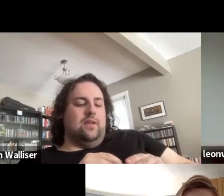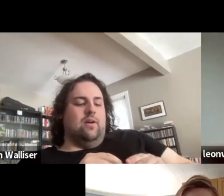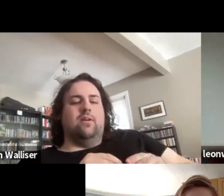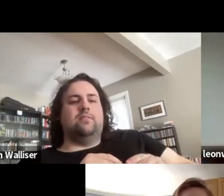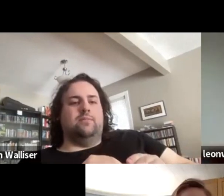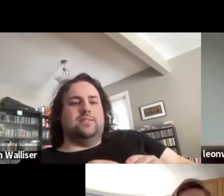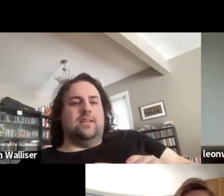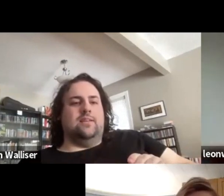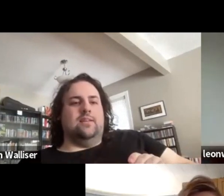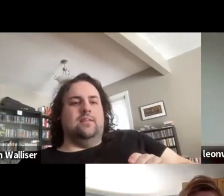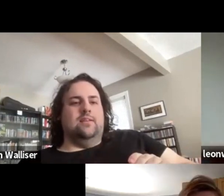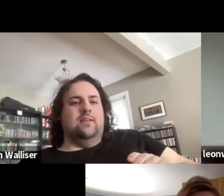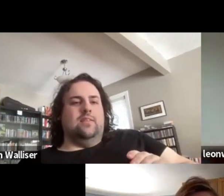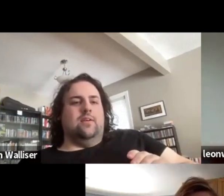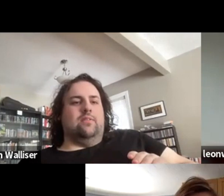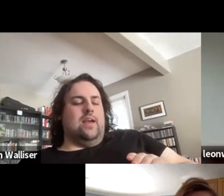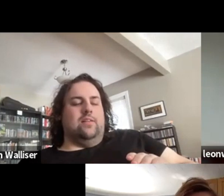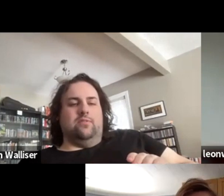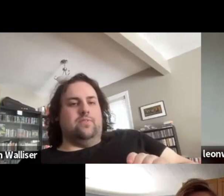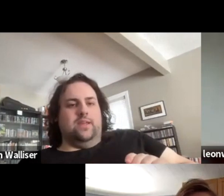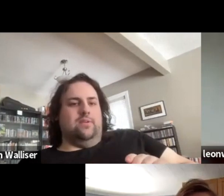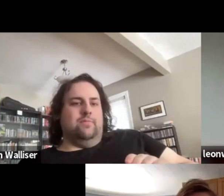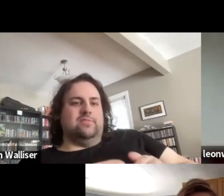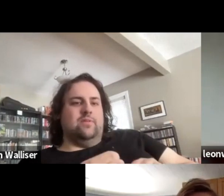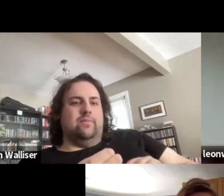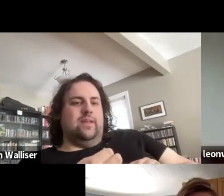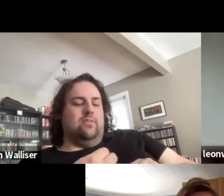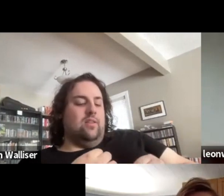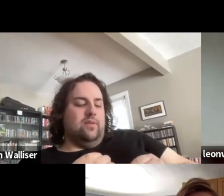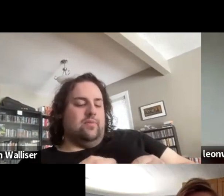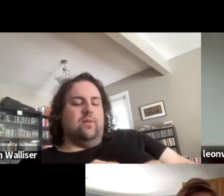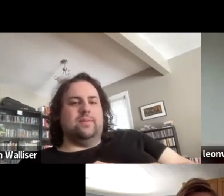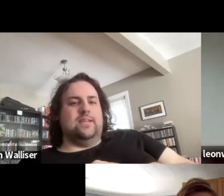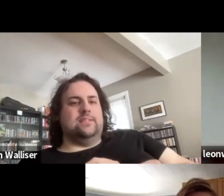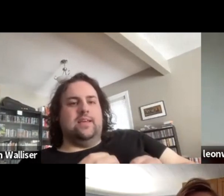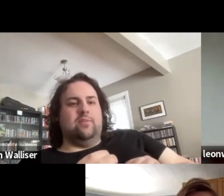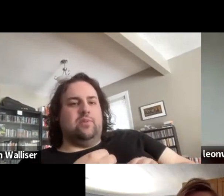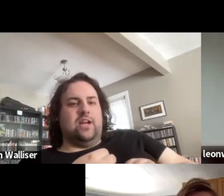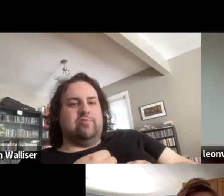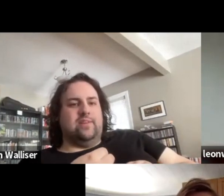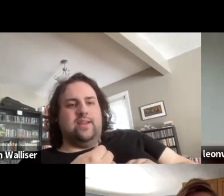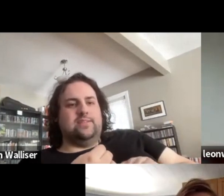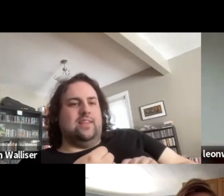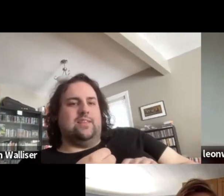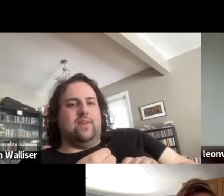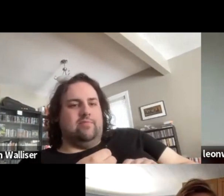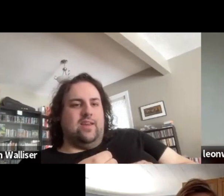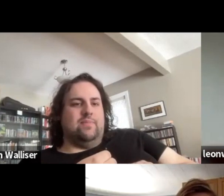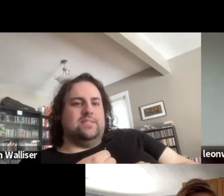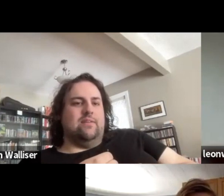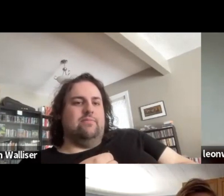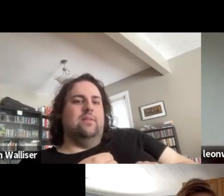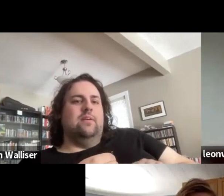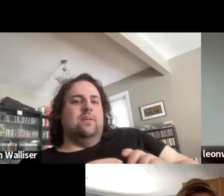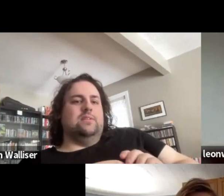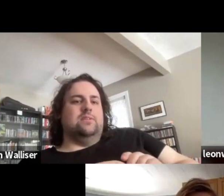So like LT will send in their calendar for the year, and we just go in and we enter all of their performance dates and their production dates and like their AGM